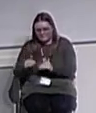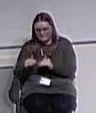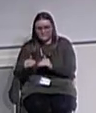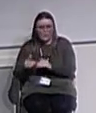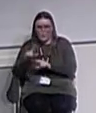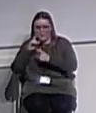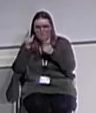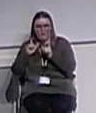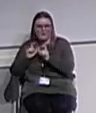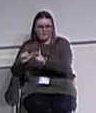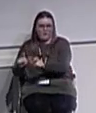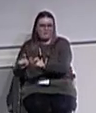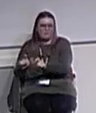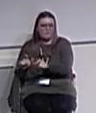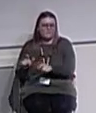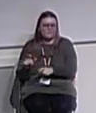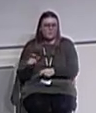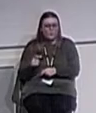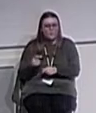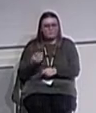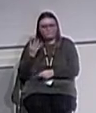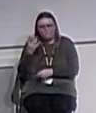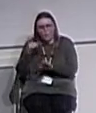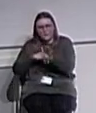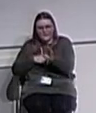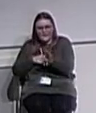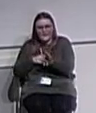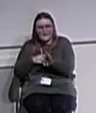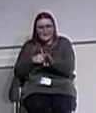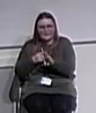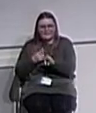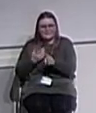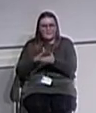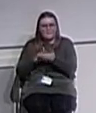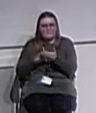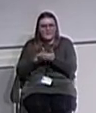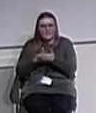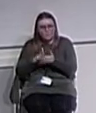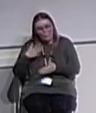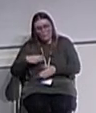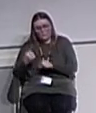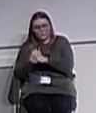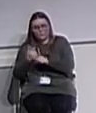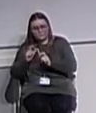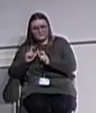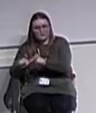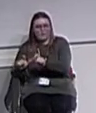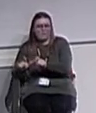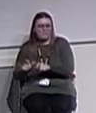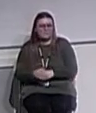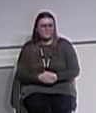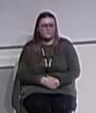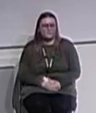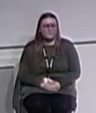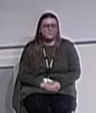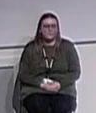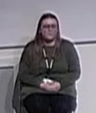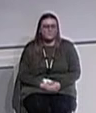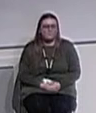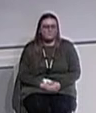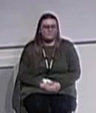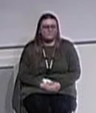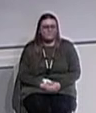you put a four-year degree down as your choice, you're basically just indicating to us that's what you would like to do. Now, the way you can